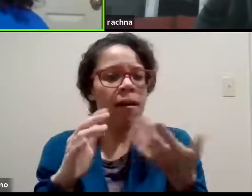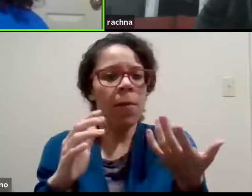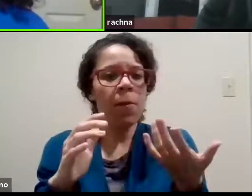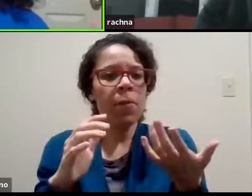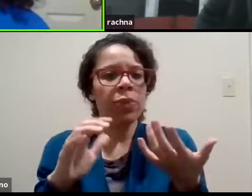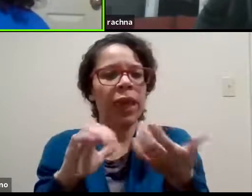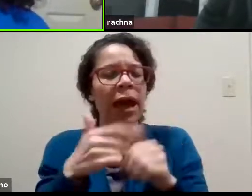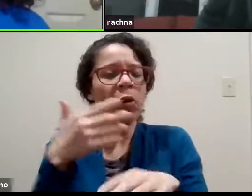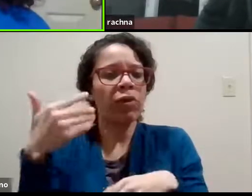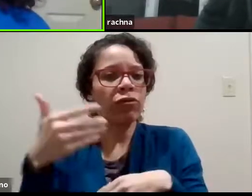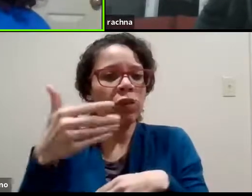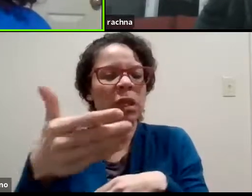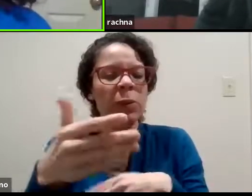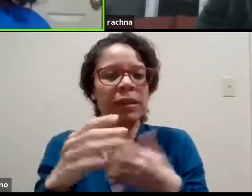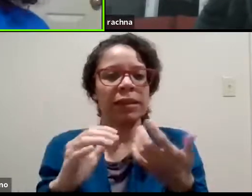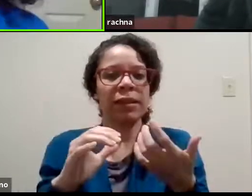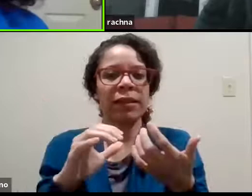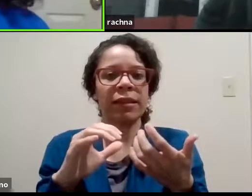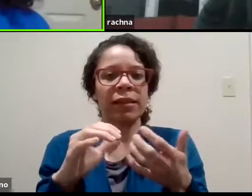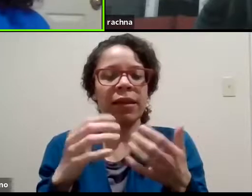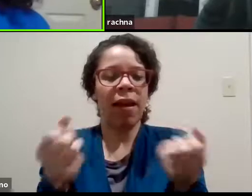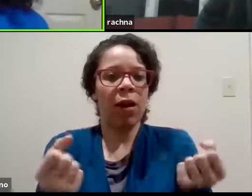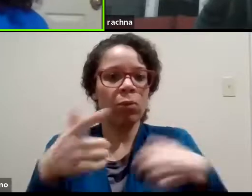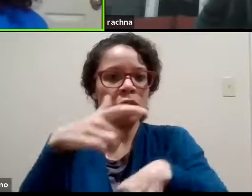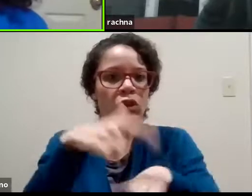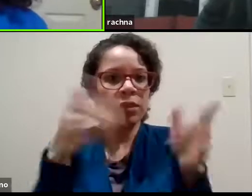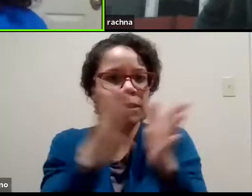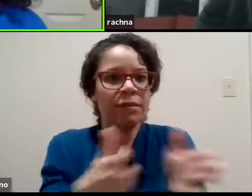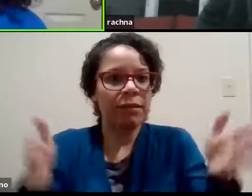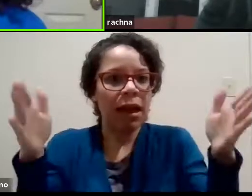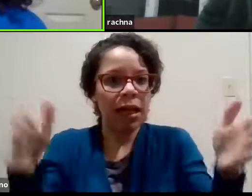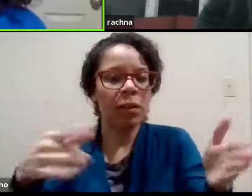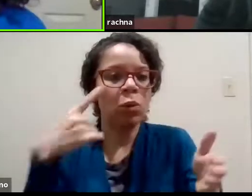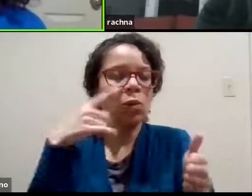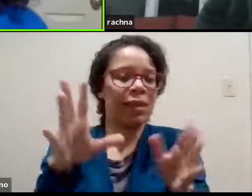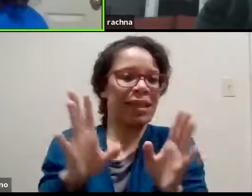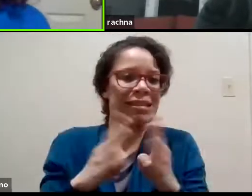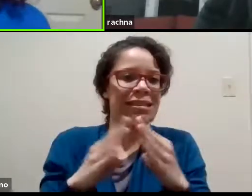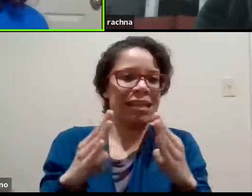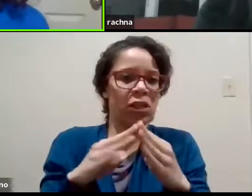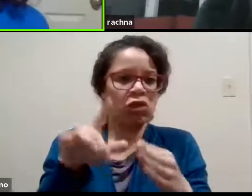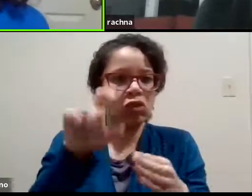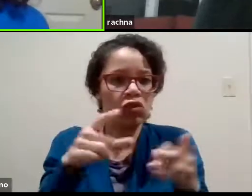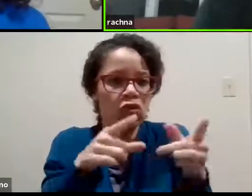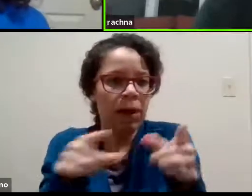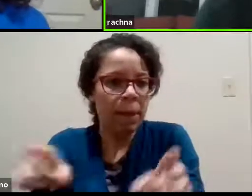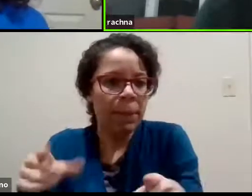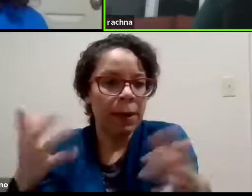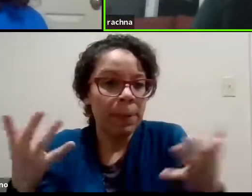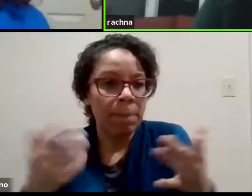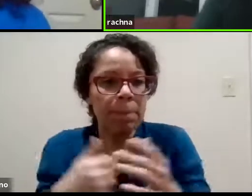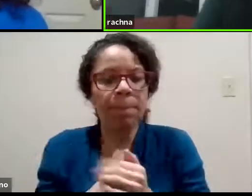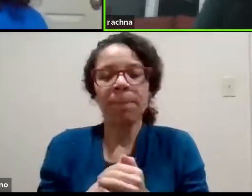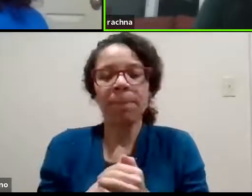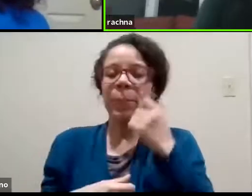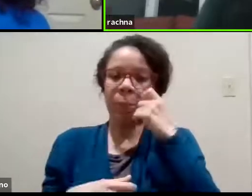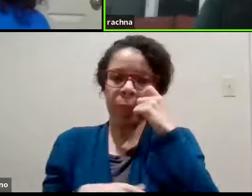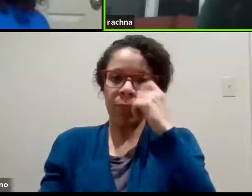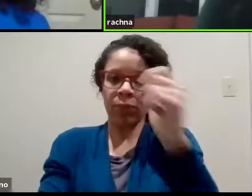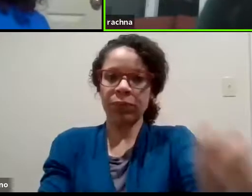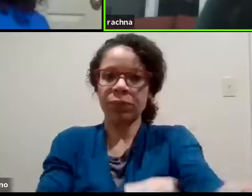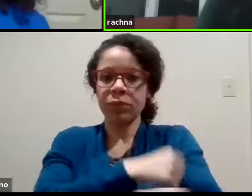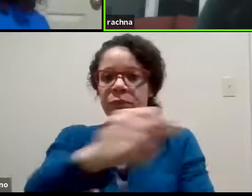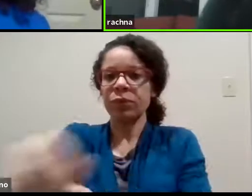length of time would you say sessions should be held? So the